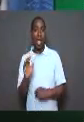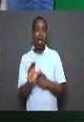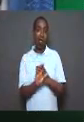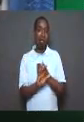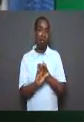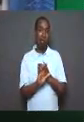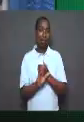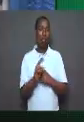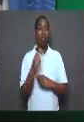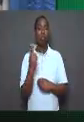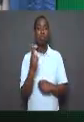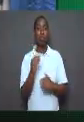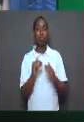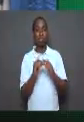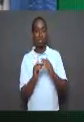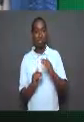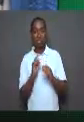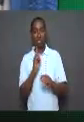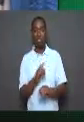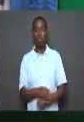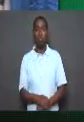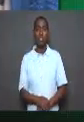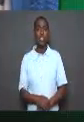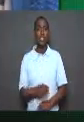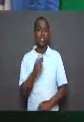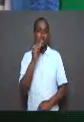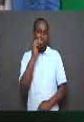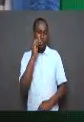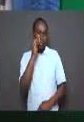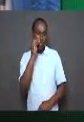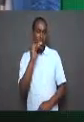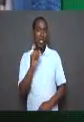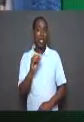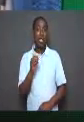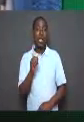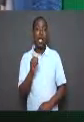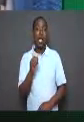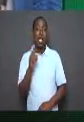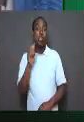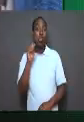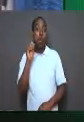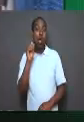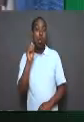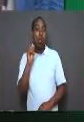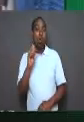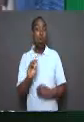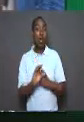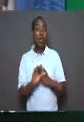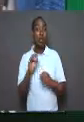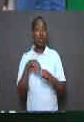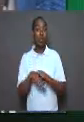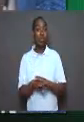other countries, although shisha and native tobaccos are